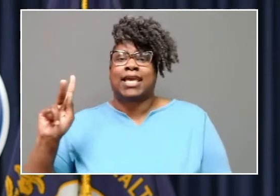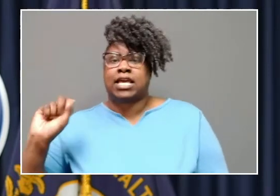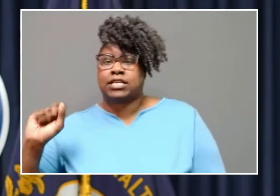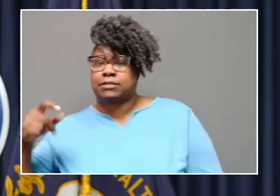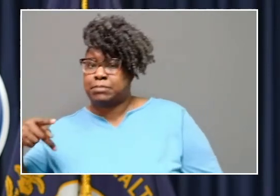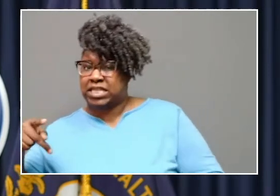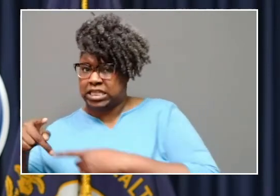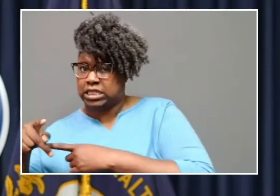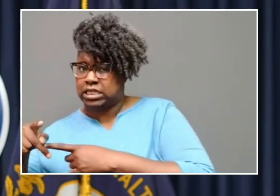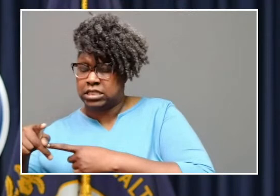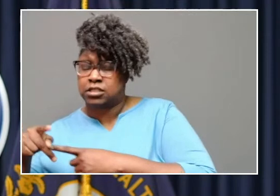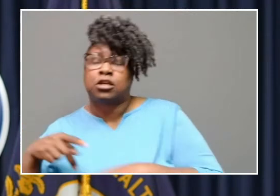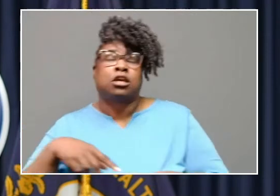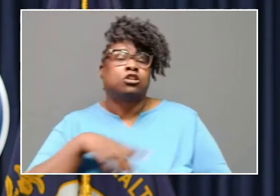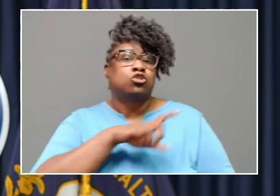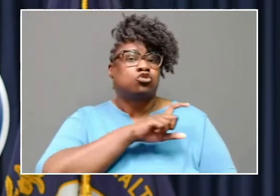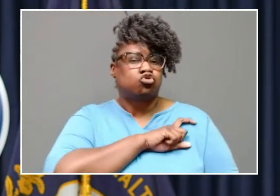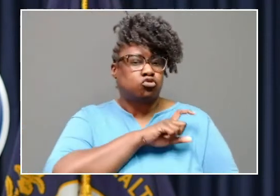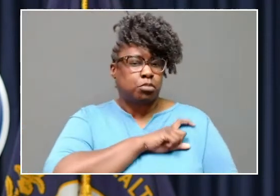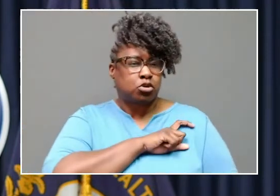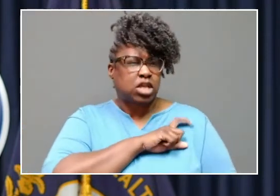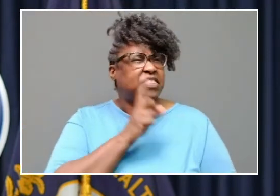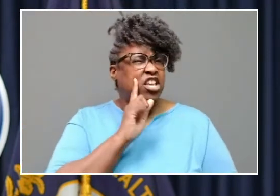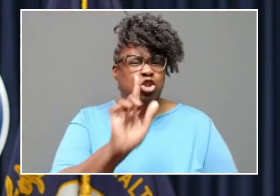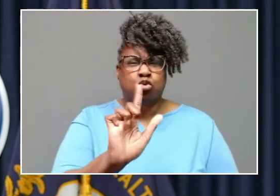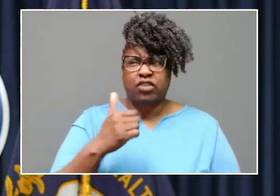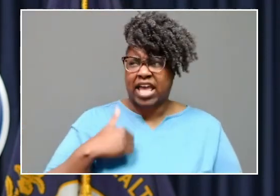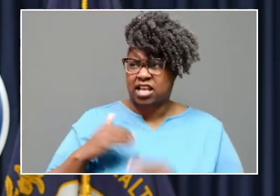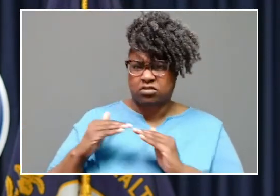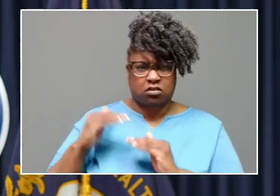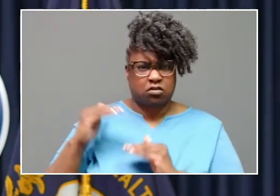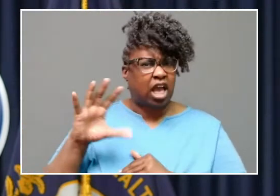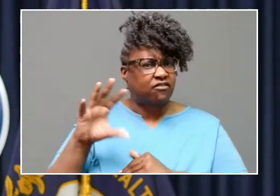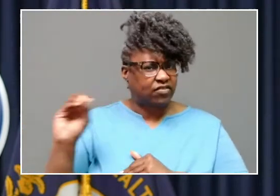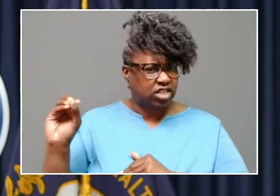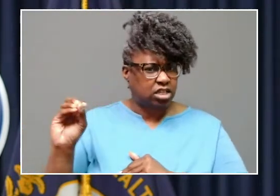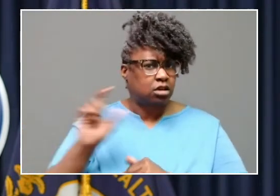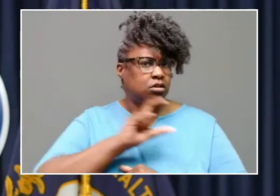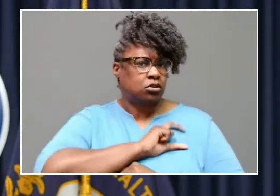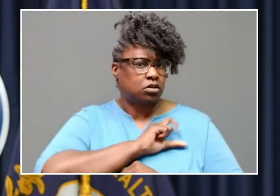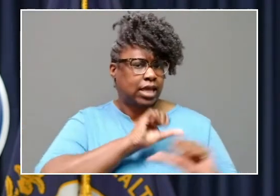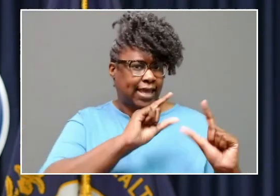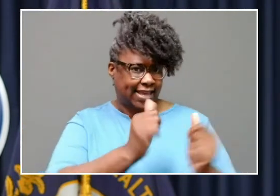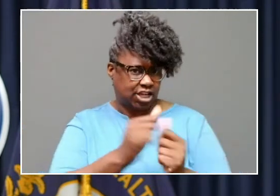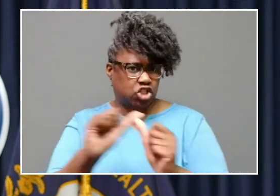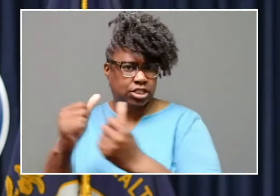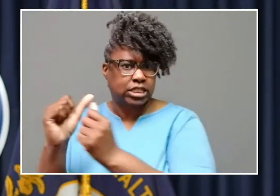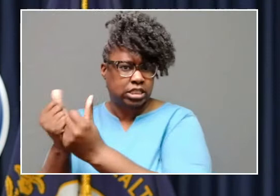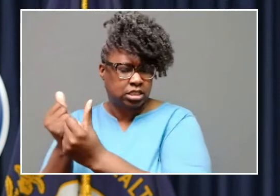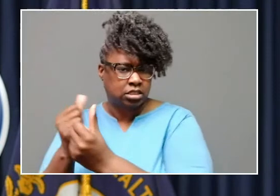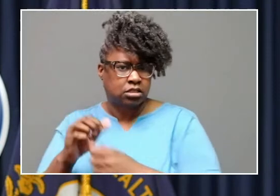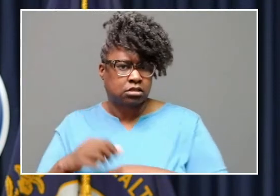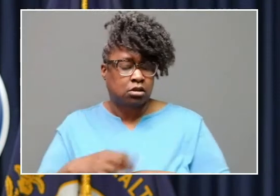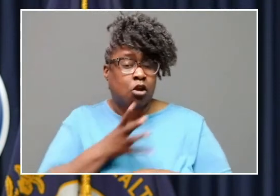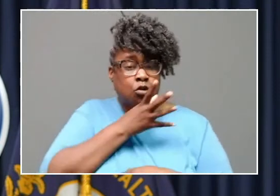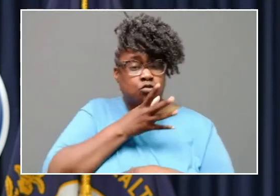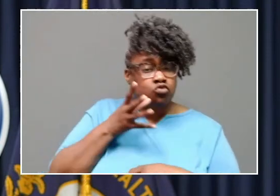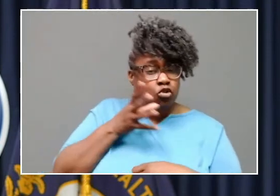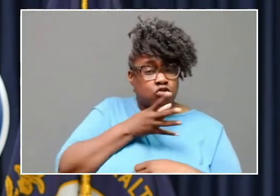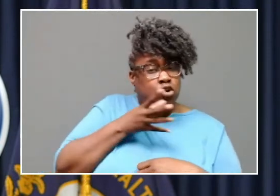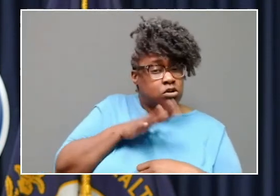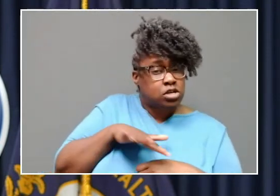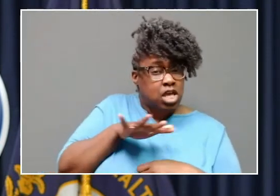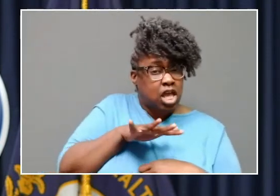I think, a 50 plus law enforcement agencies. Many of our rural areas have a couple of